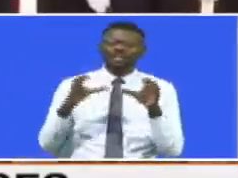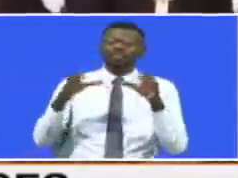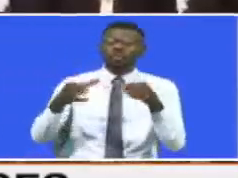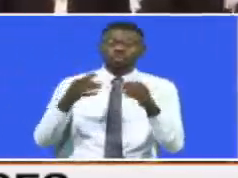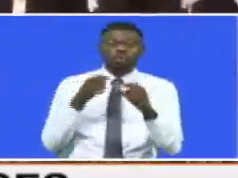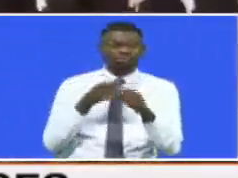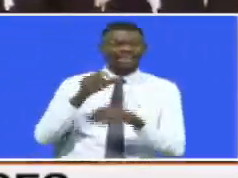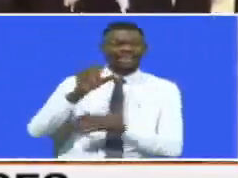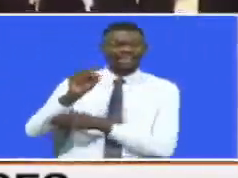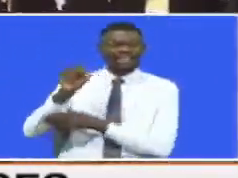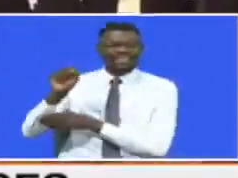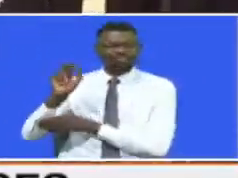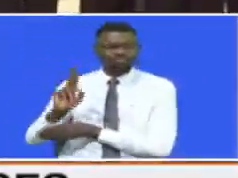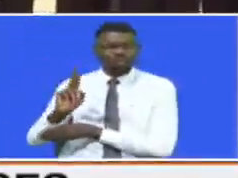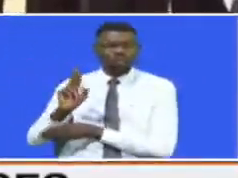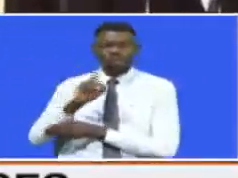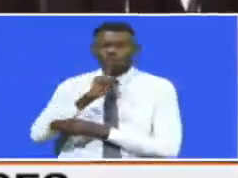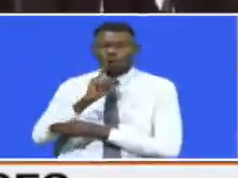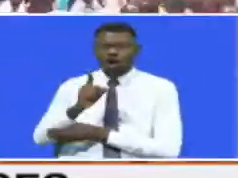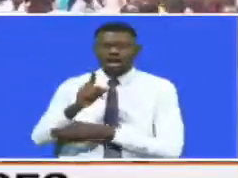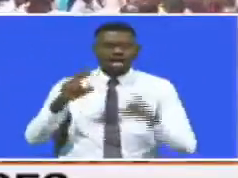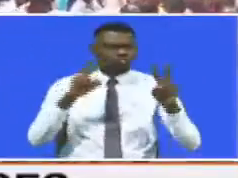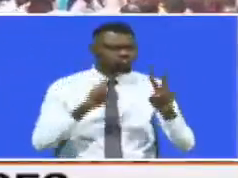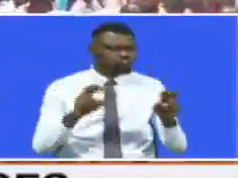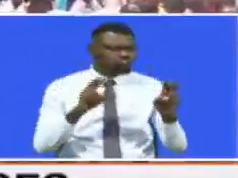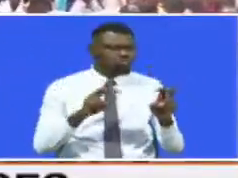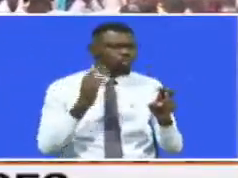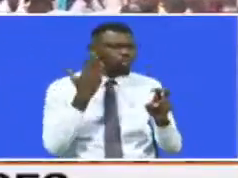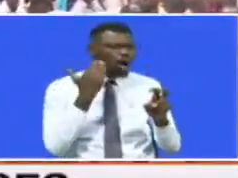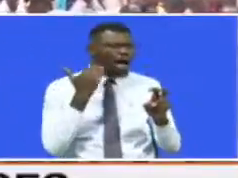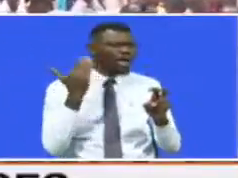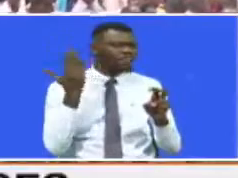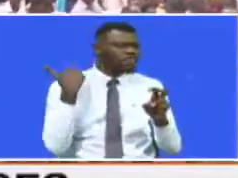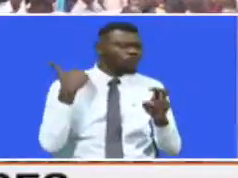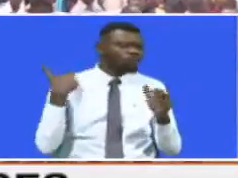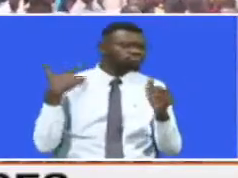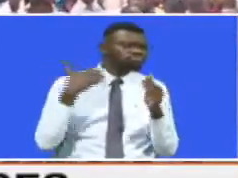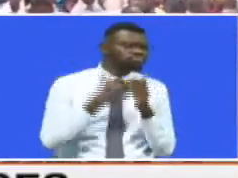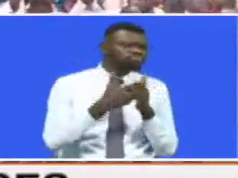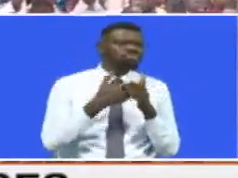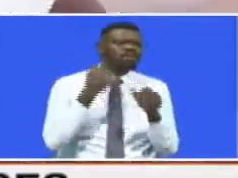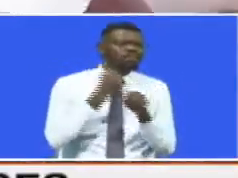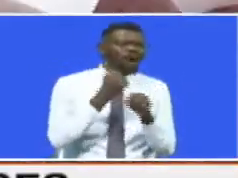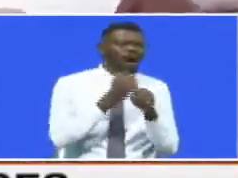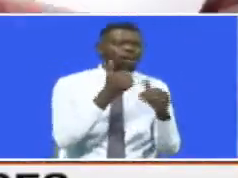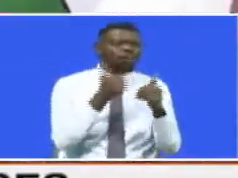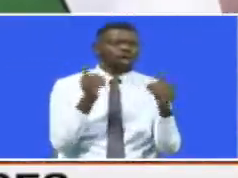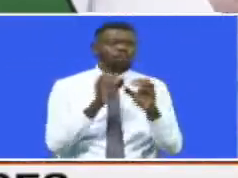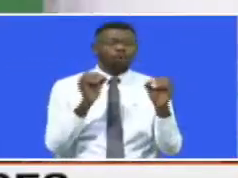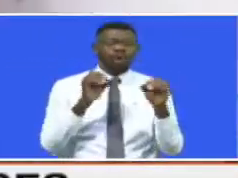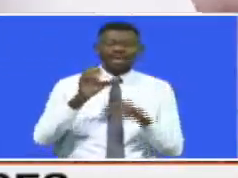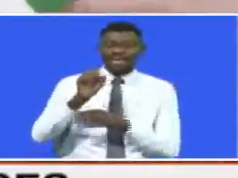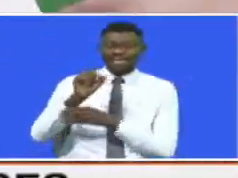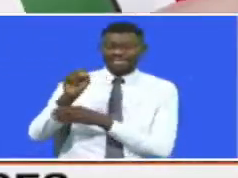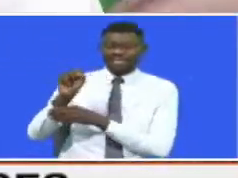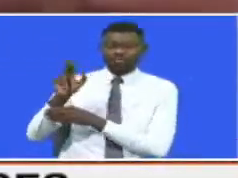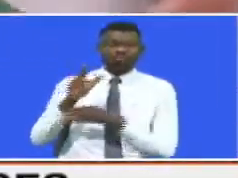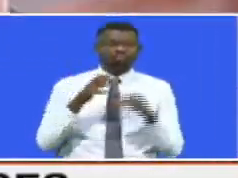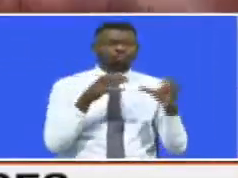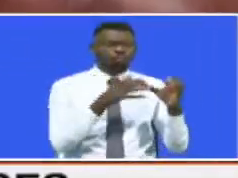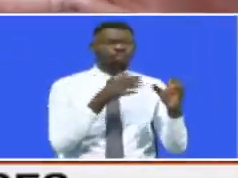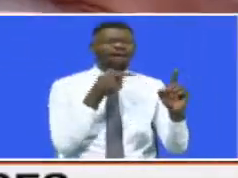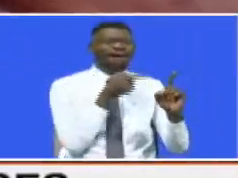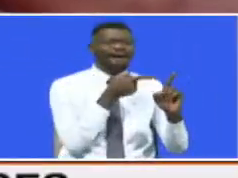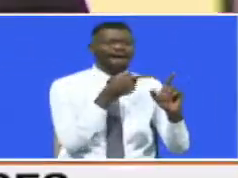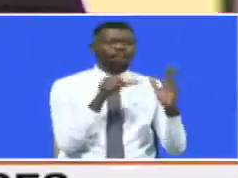Unit, SSU, by ordering investigations into activities by the unit. SSU is accused of engaging in